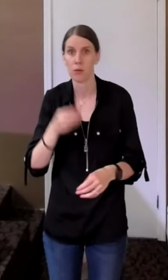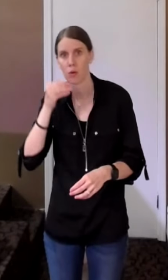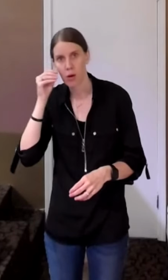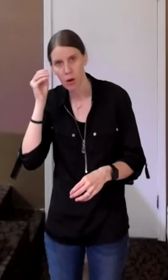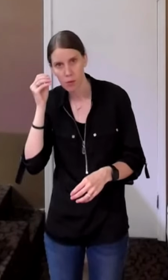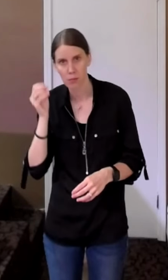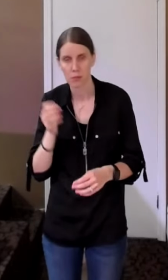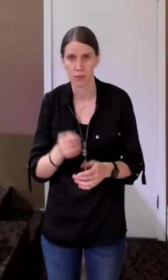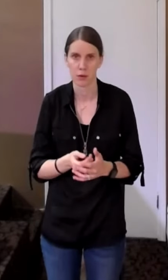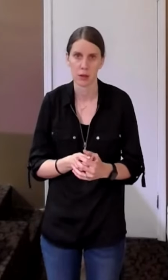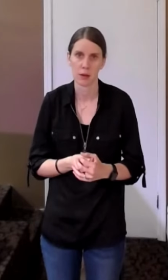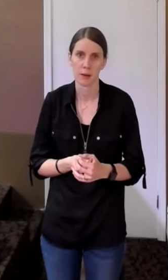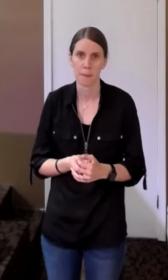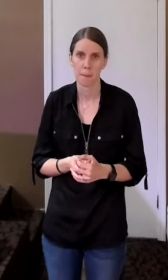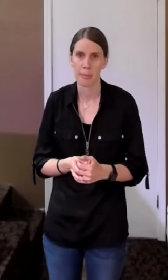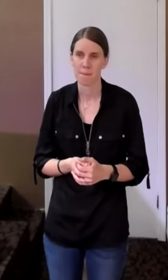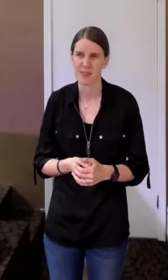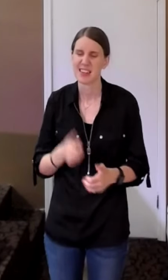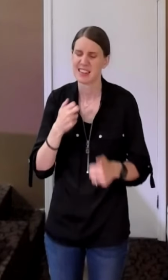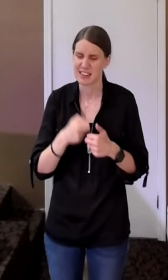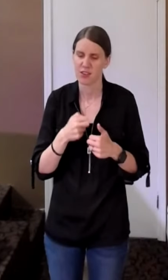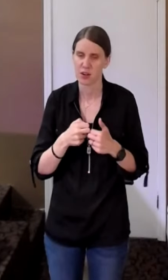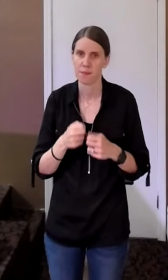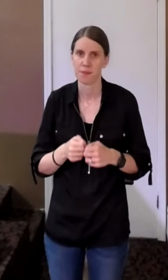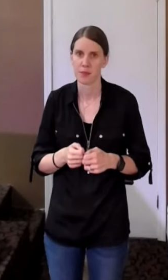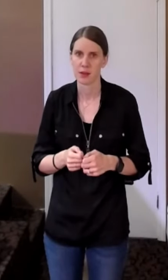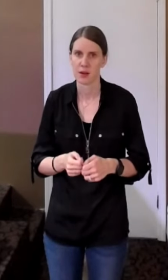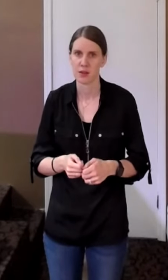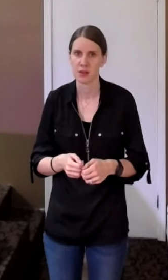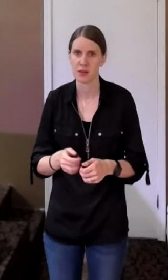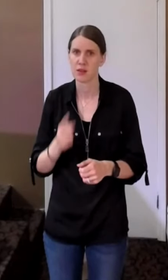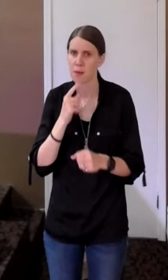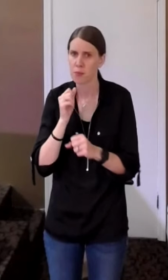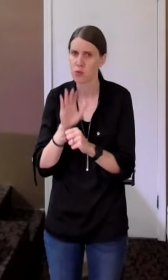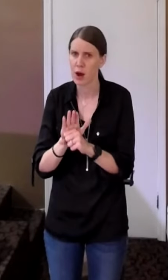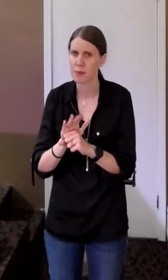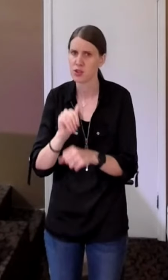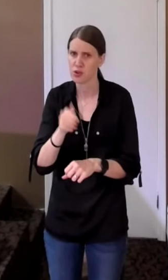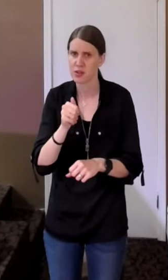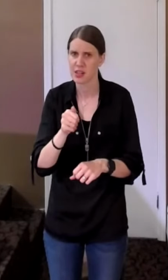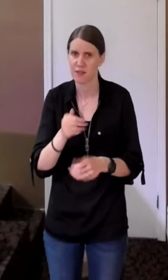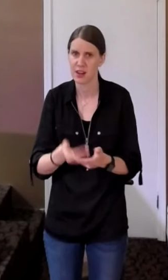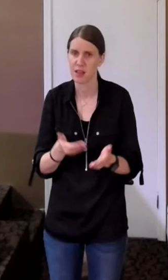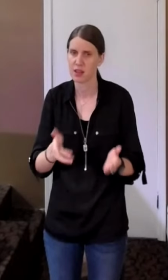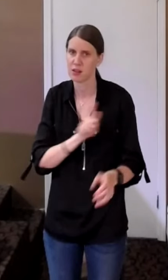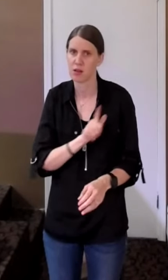home, it's really hard to dedicate yourself to the things of the Lord.